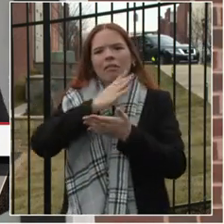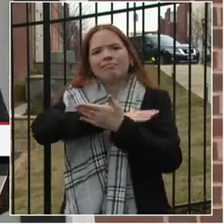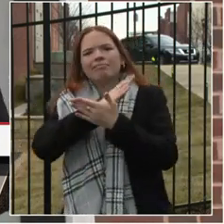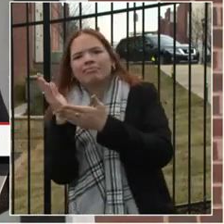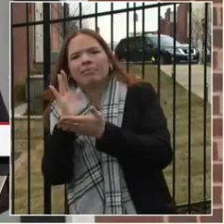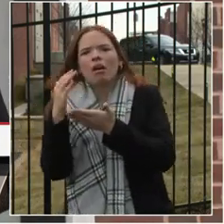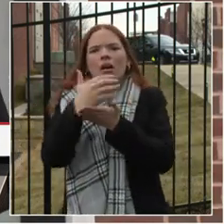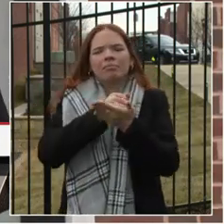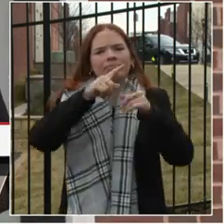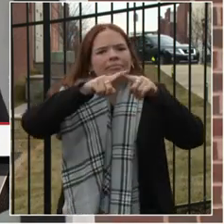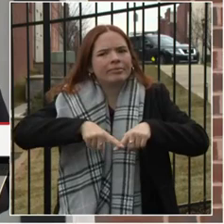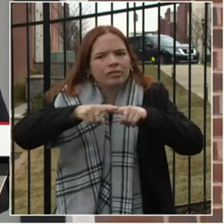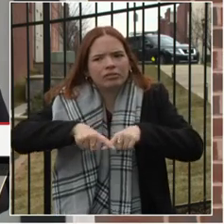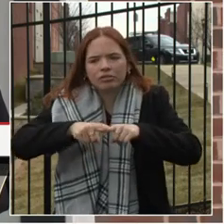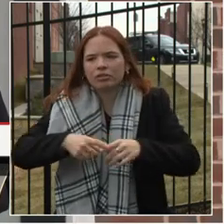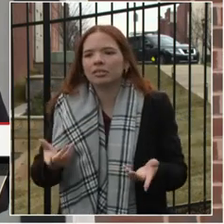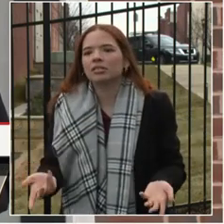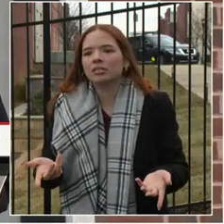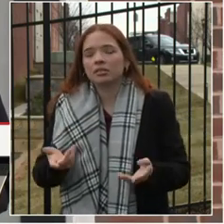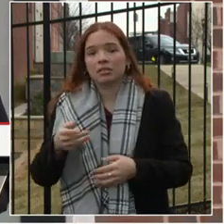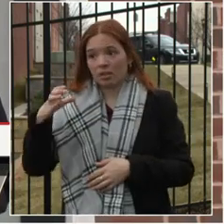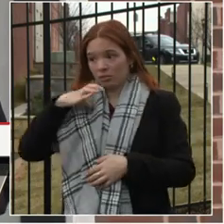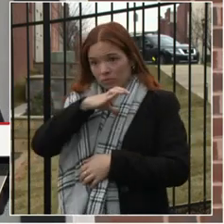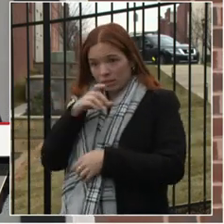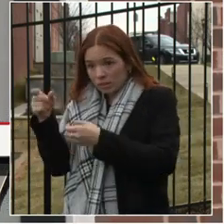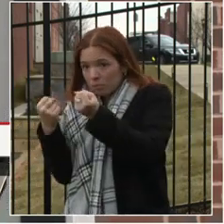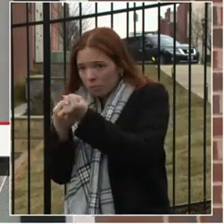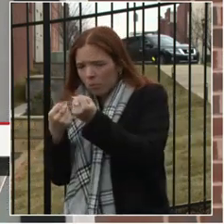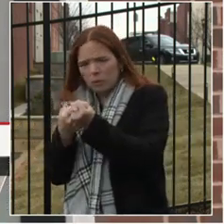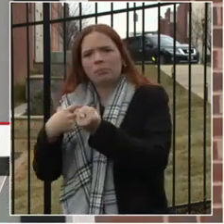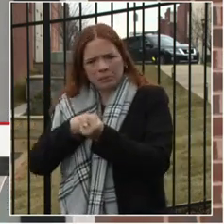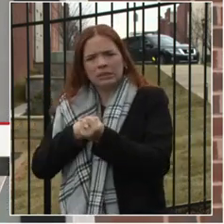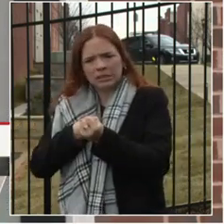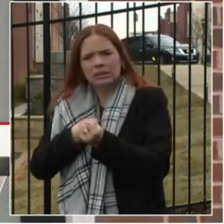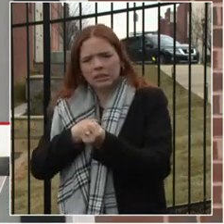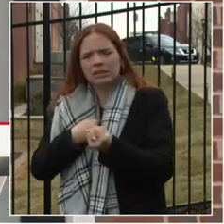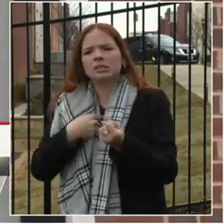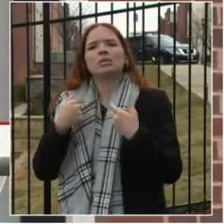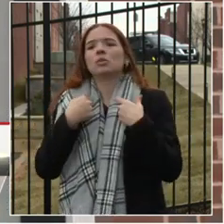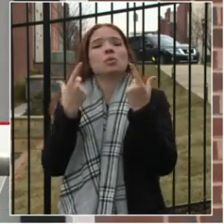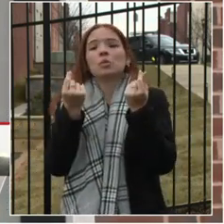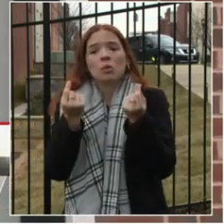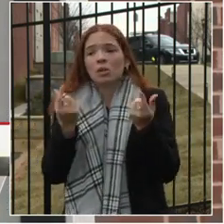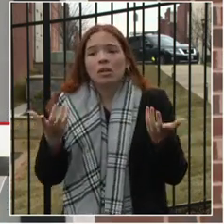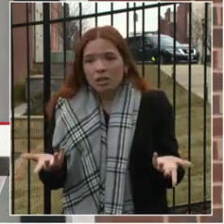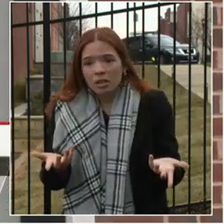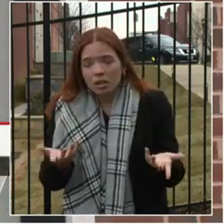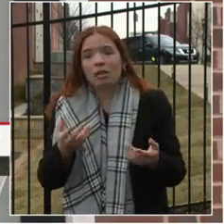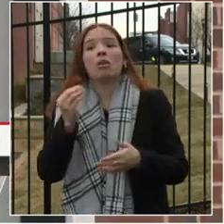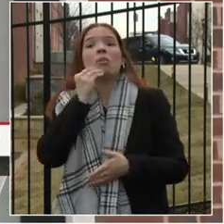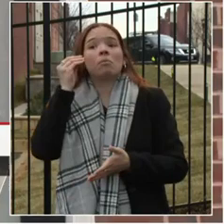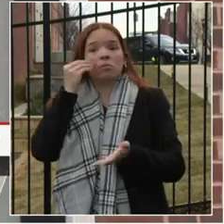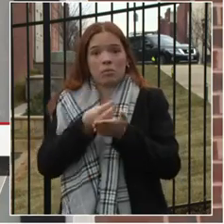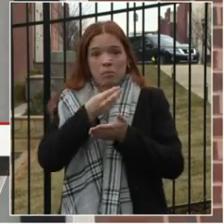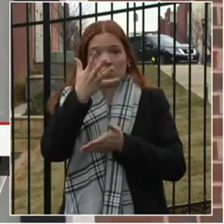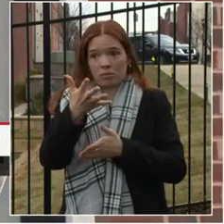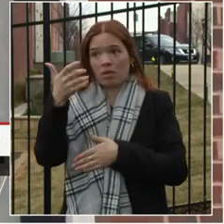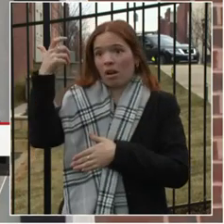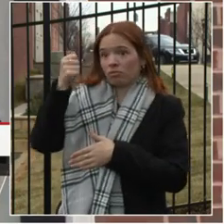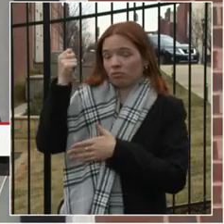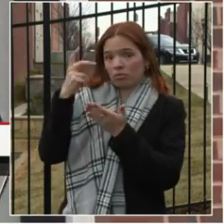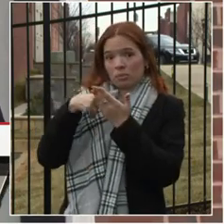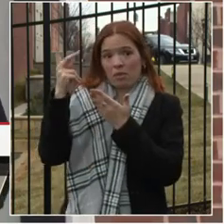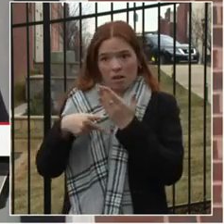for example, we're using our home purchase assistance program. When I became mayor, the city offered